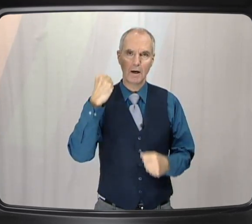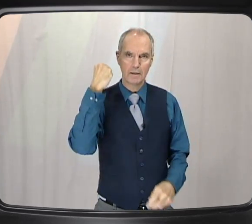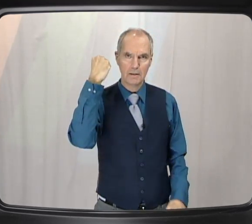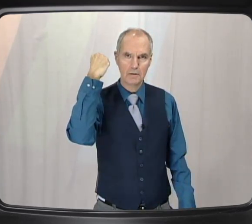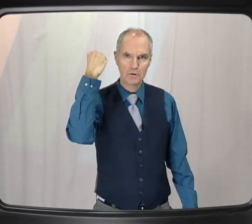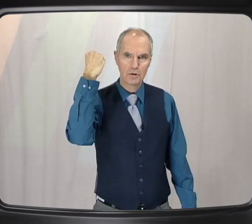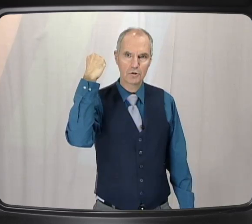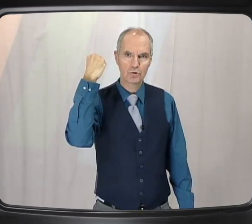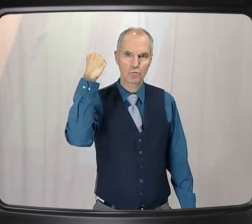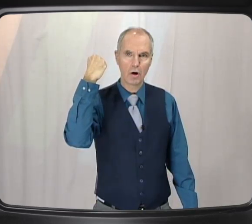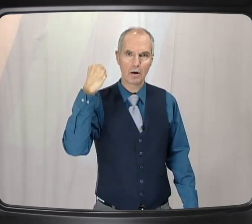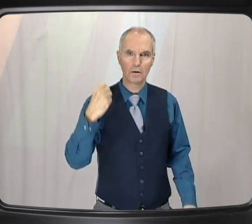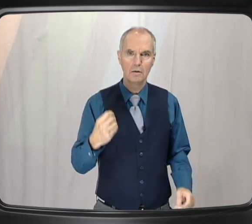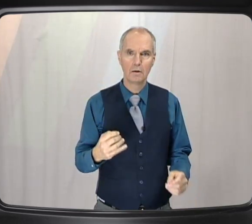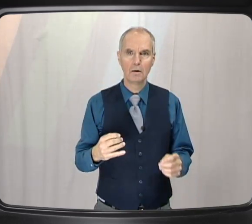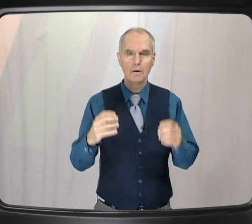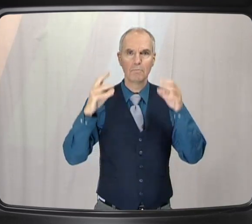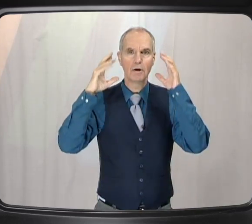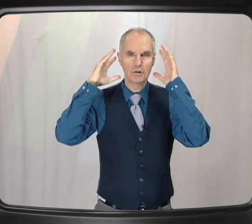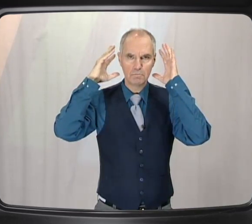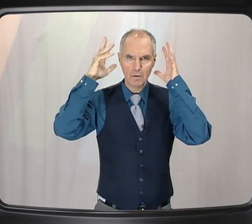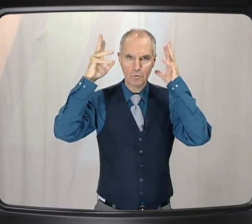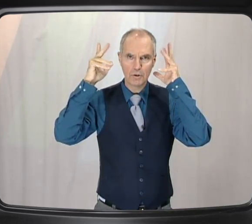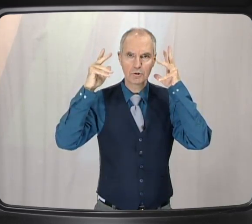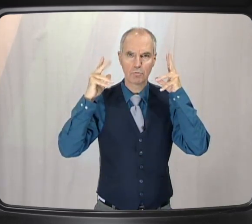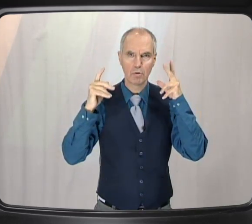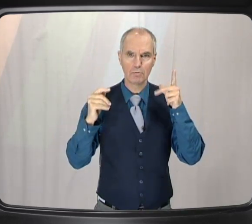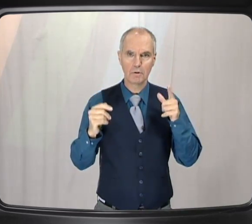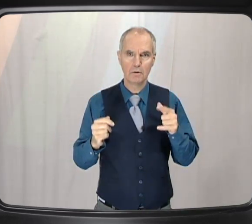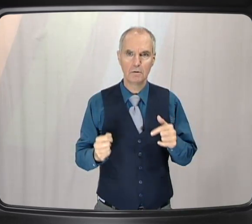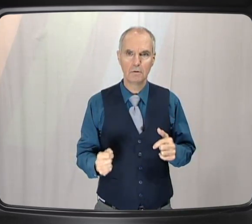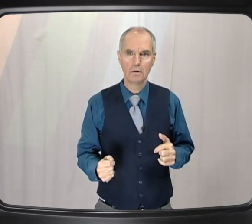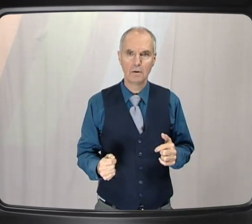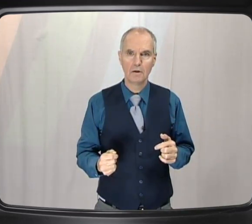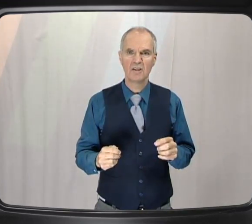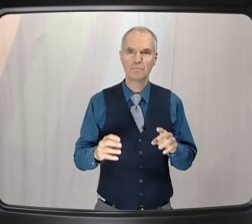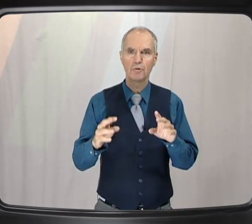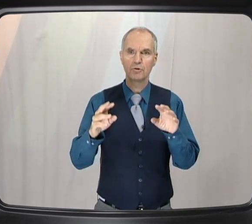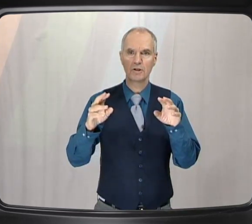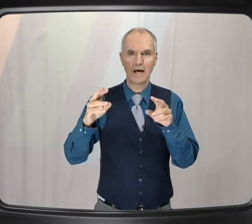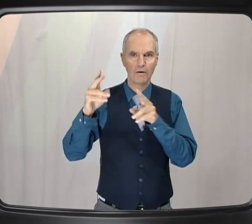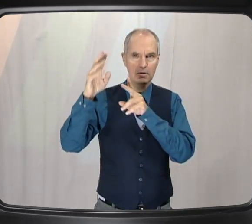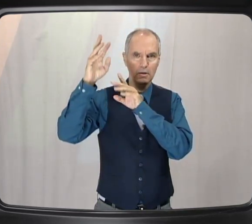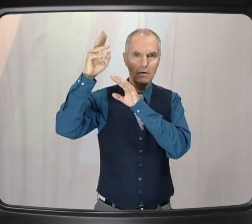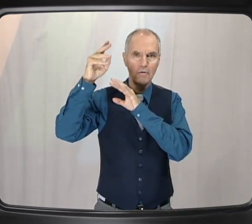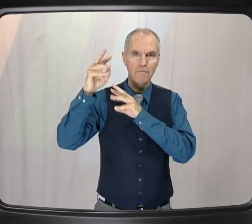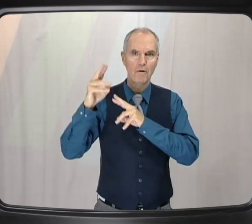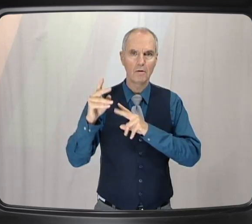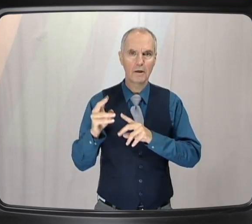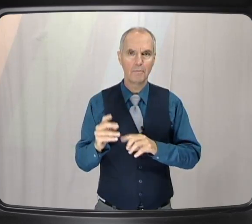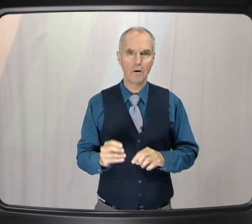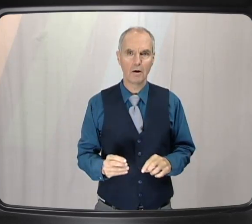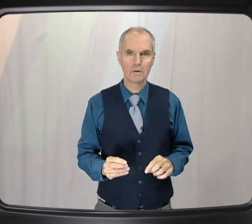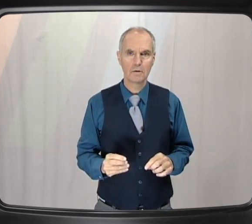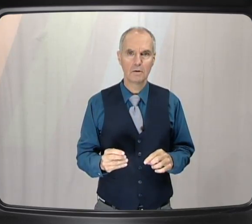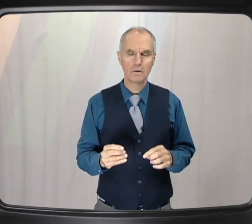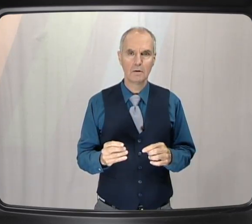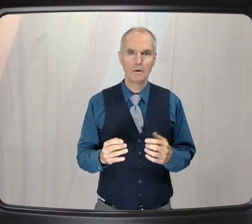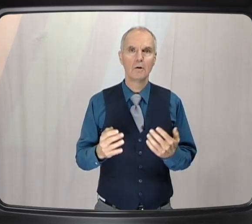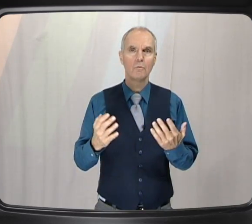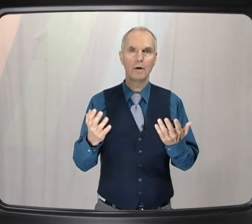His body is still strong, but his memories corroded, his personality falling